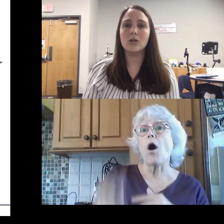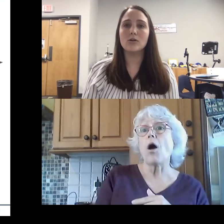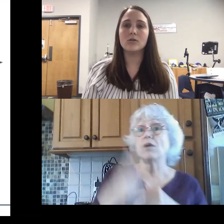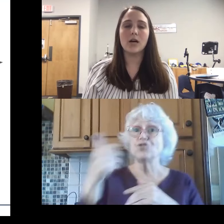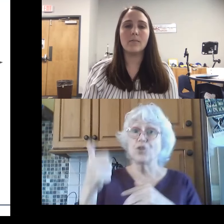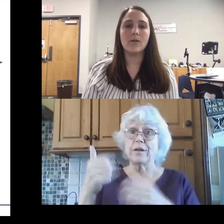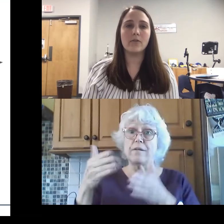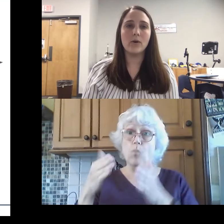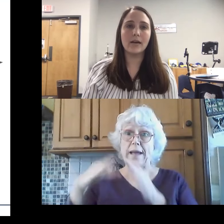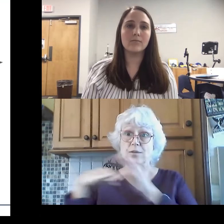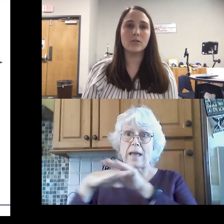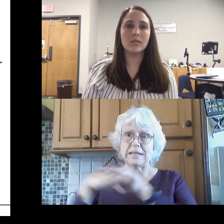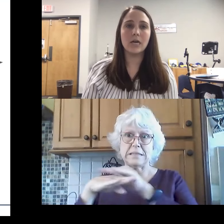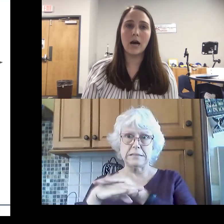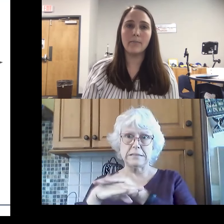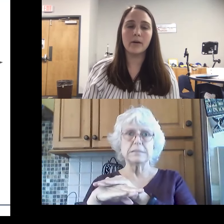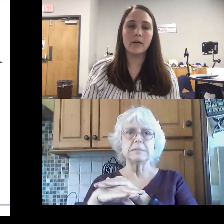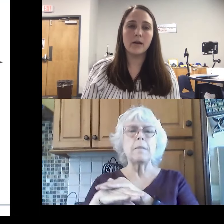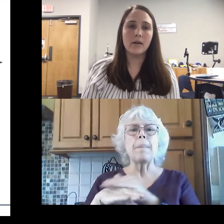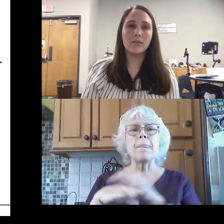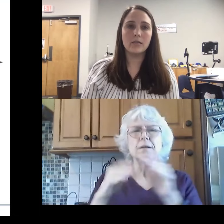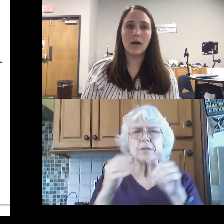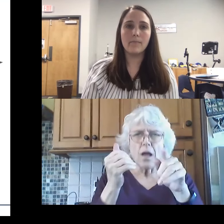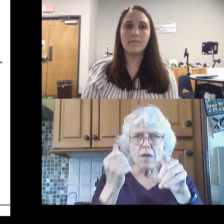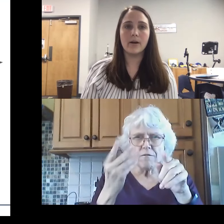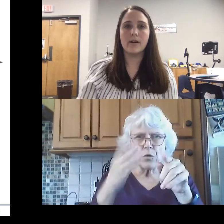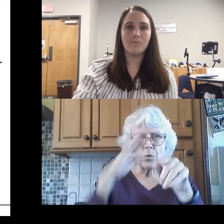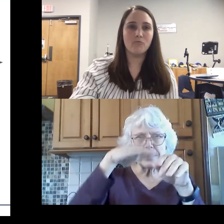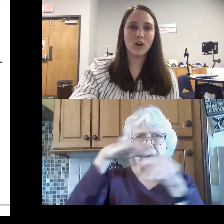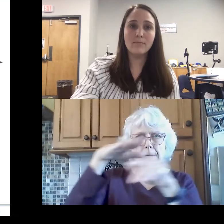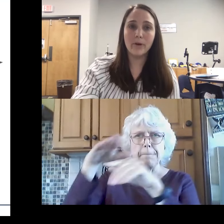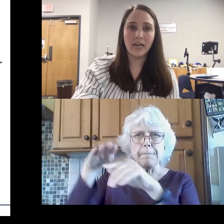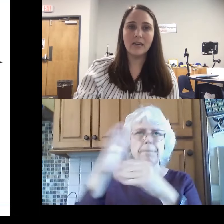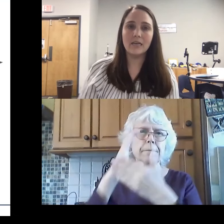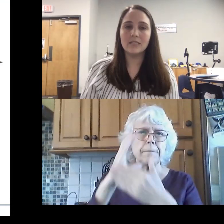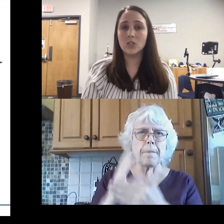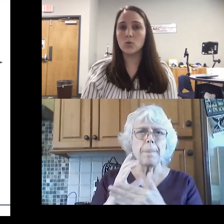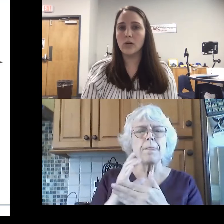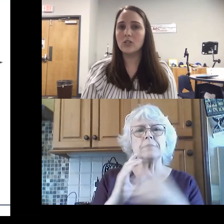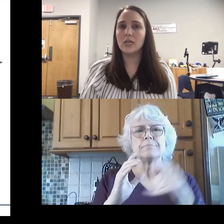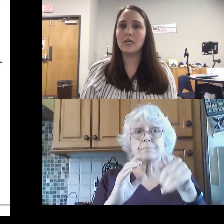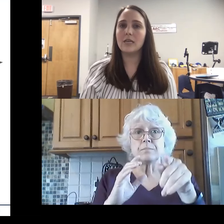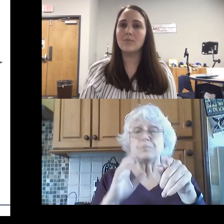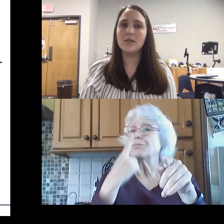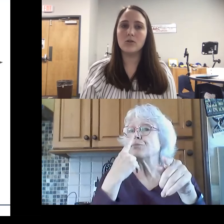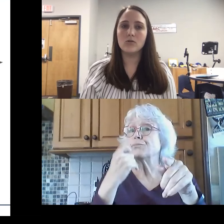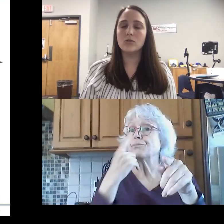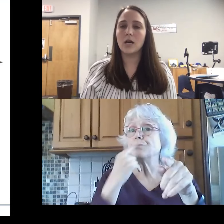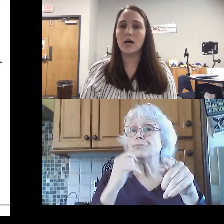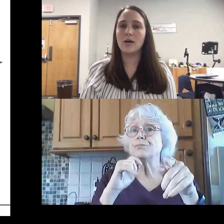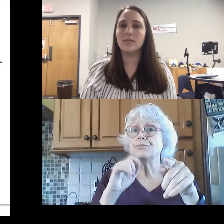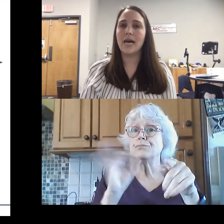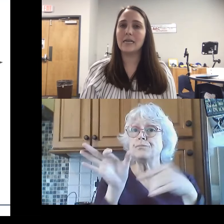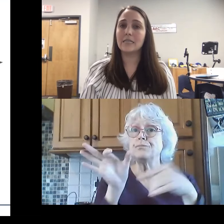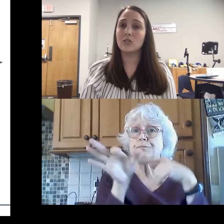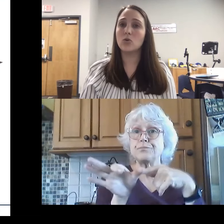slide shows a few items. So the top, the top red button is a switch and it can be used